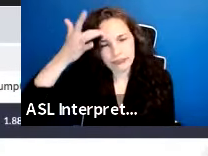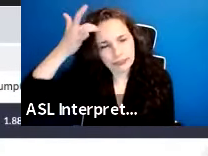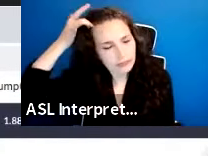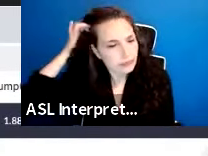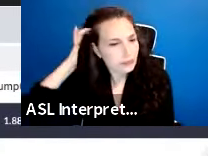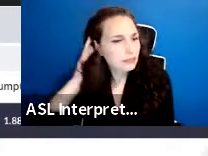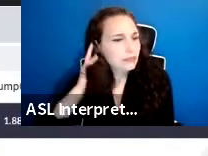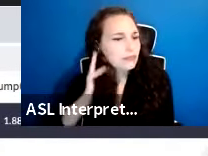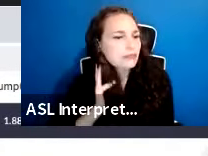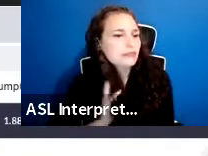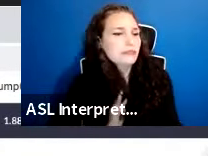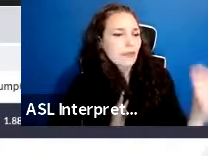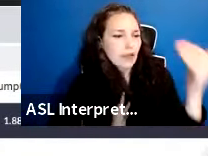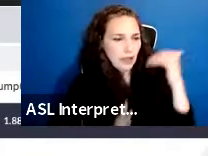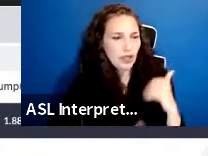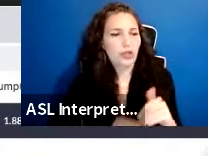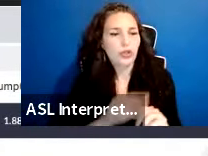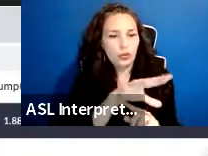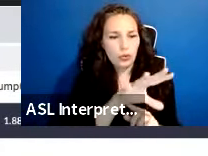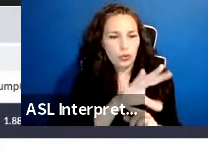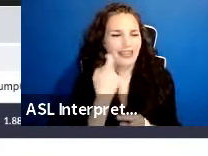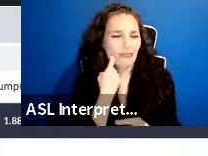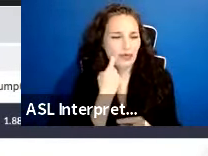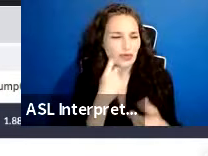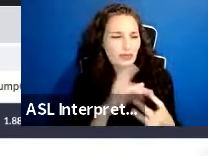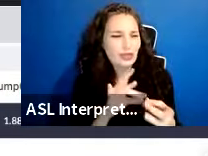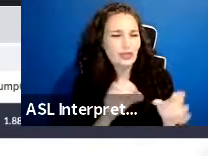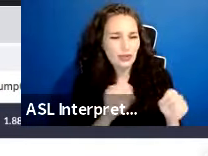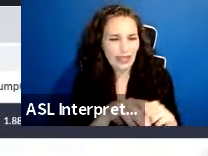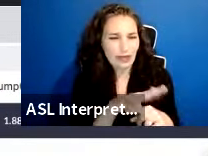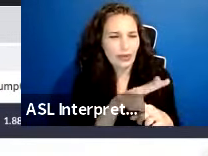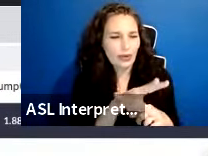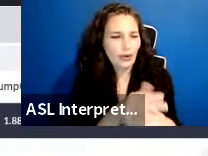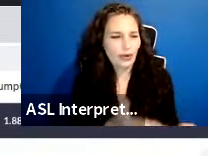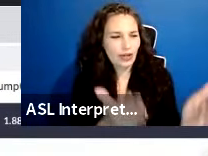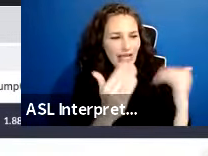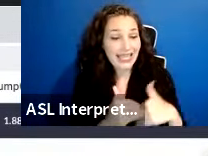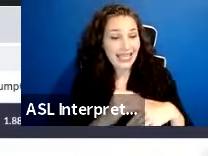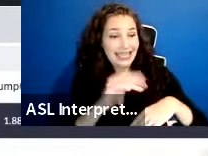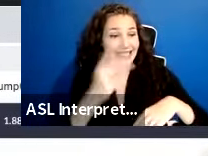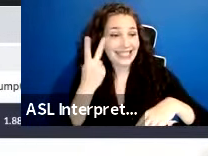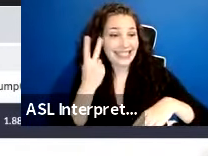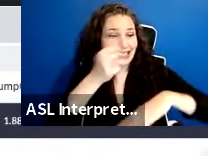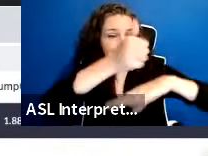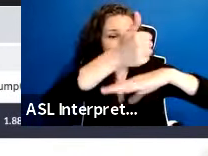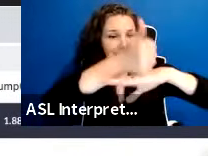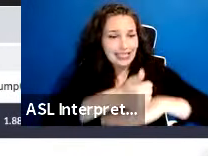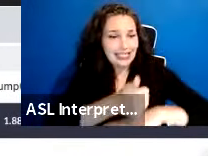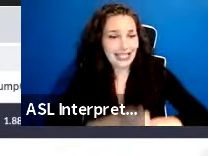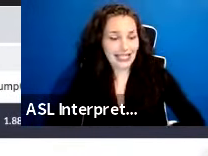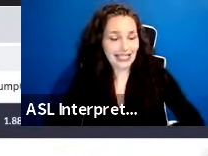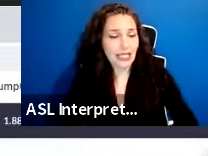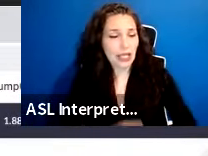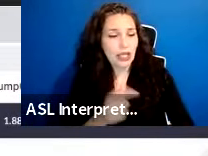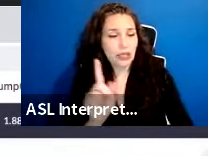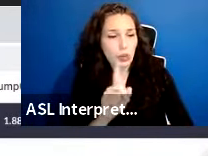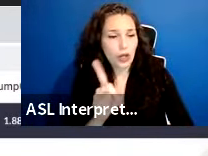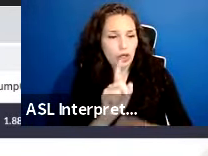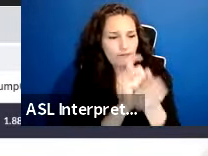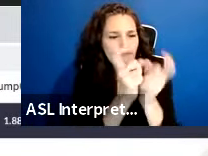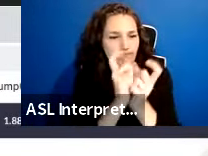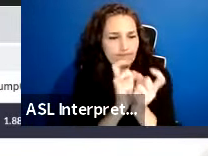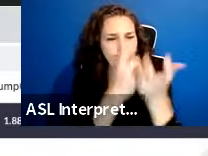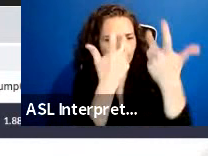You can record your sessions, as I just mentioned before. And here are your settings, as I mentioned before. This is where you can